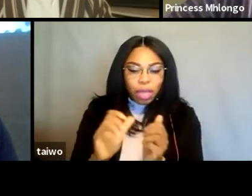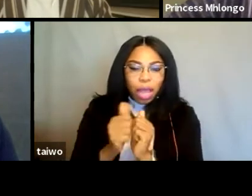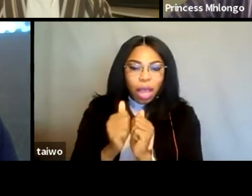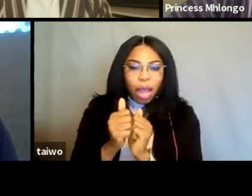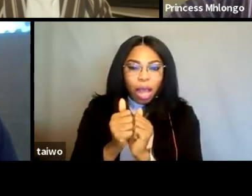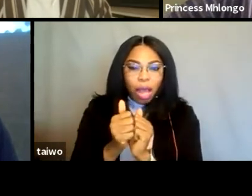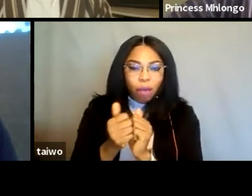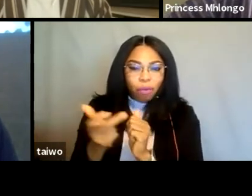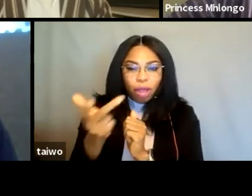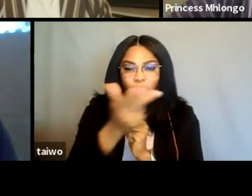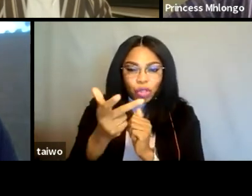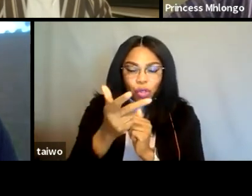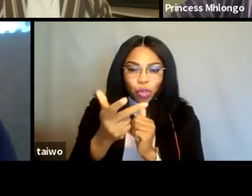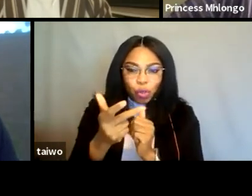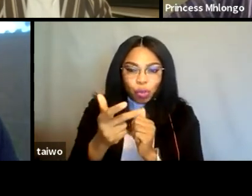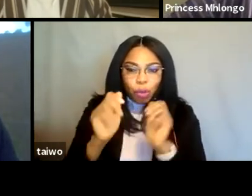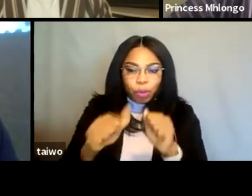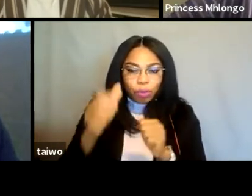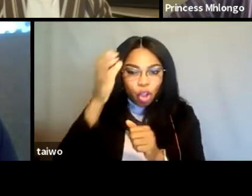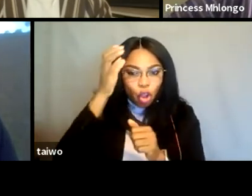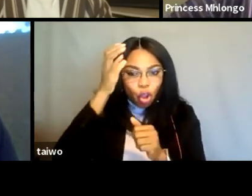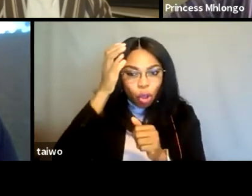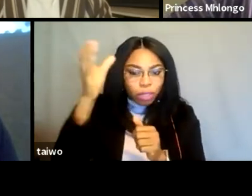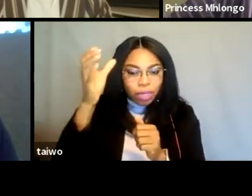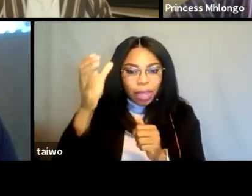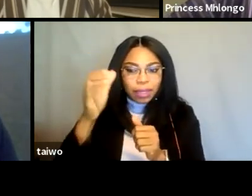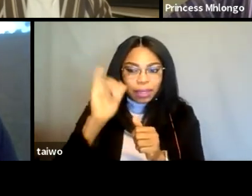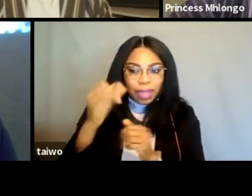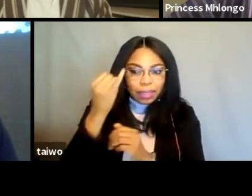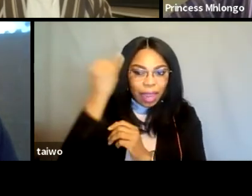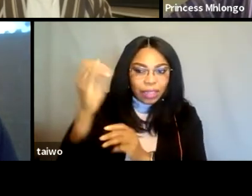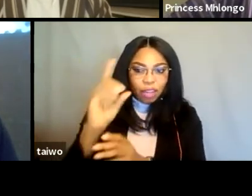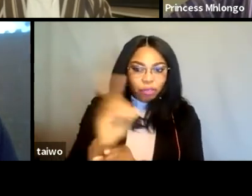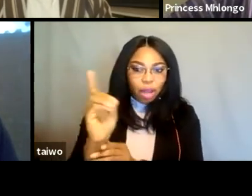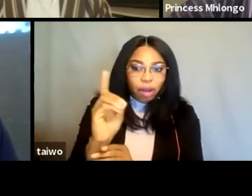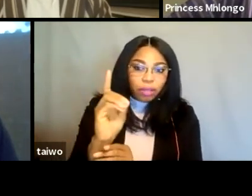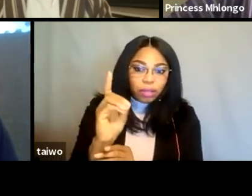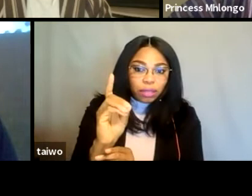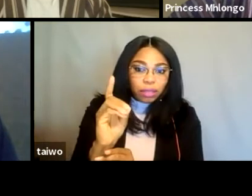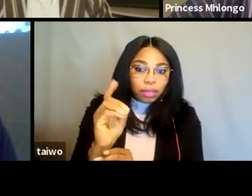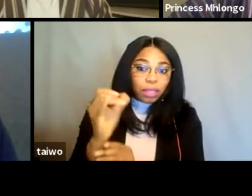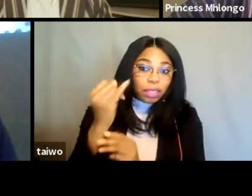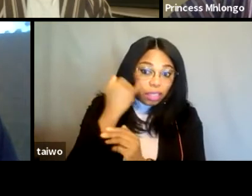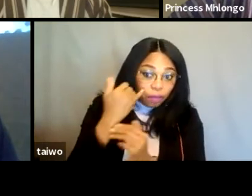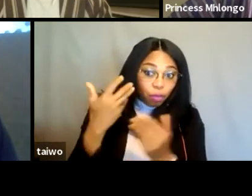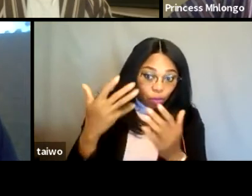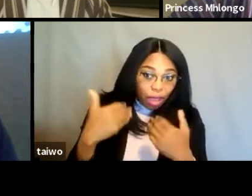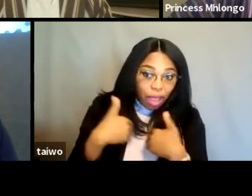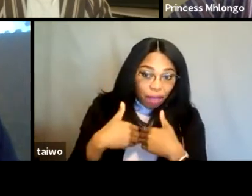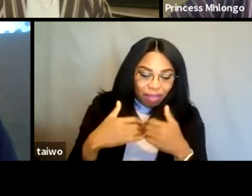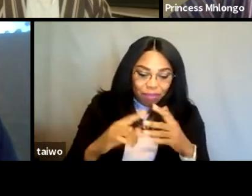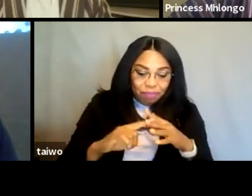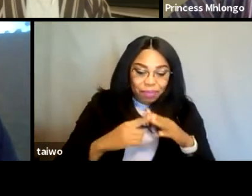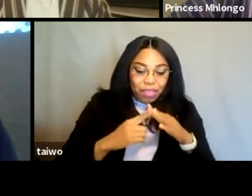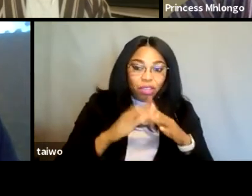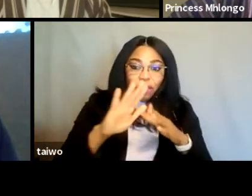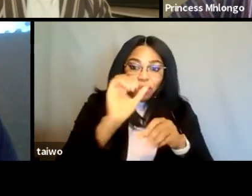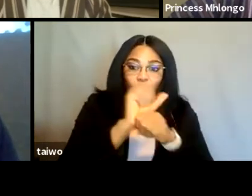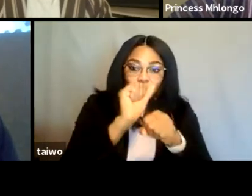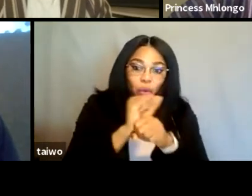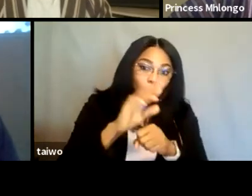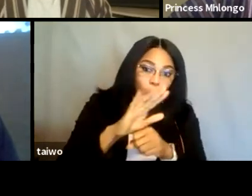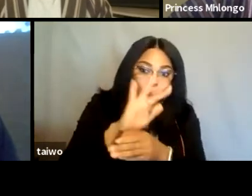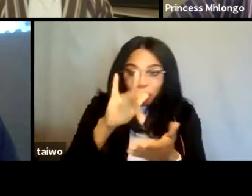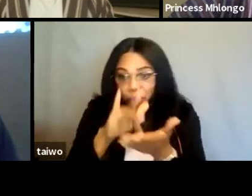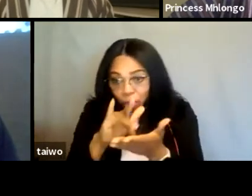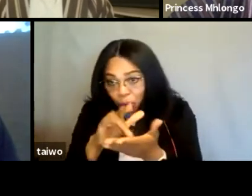able to conceptualize that idea of dramaturgy, if you have, at the beginning of your work, or in the middle